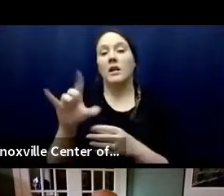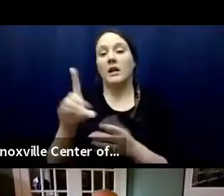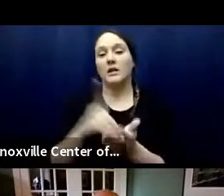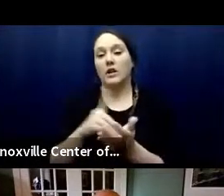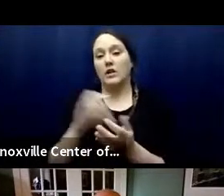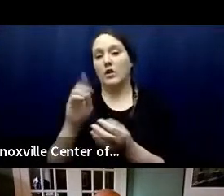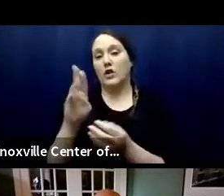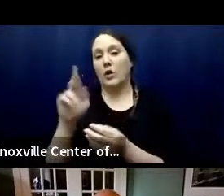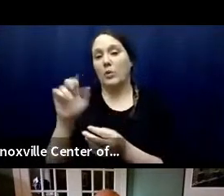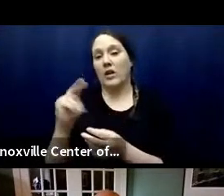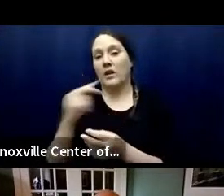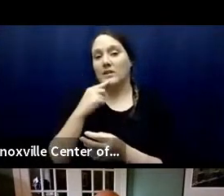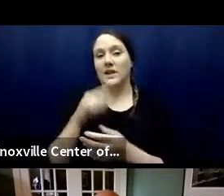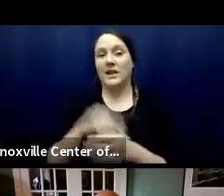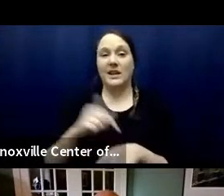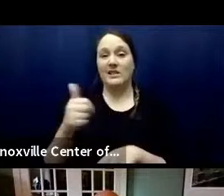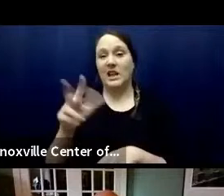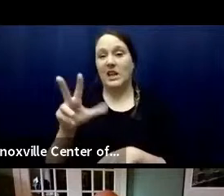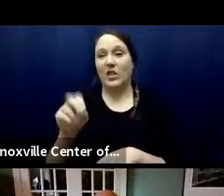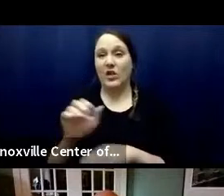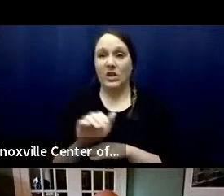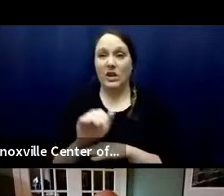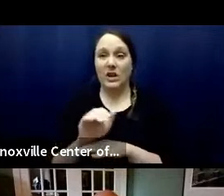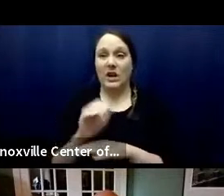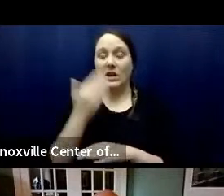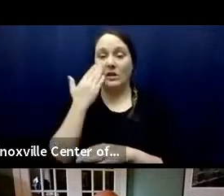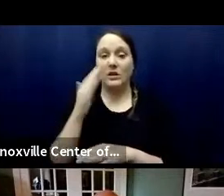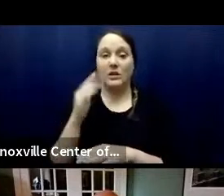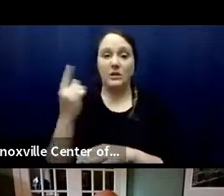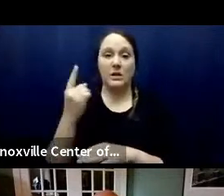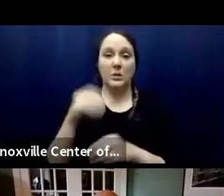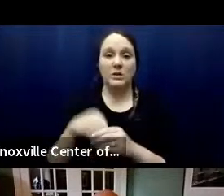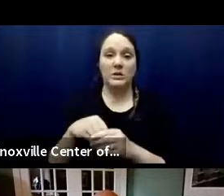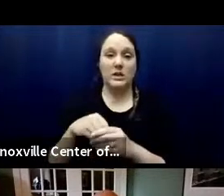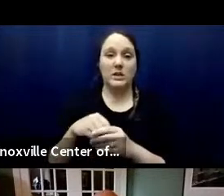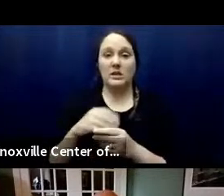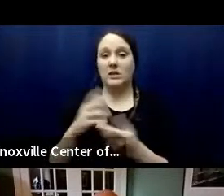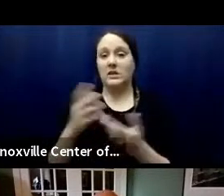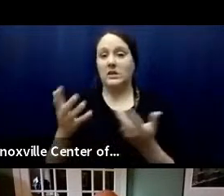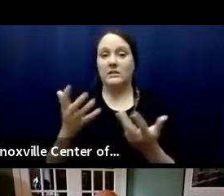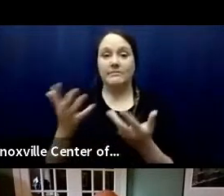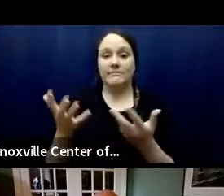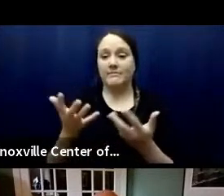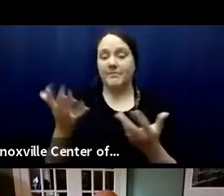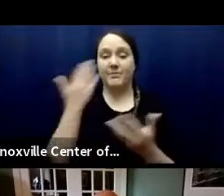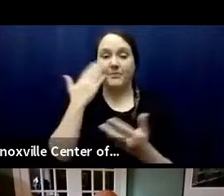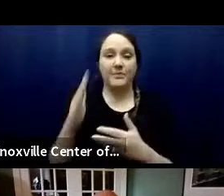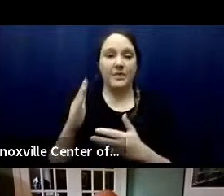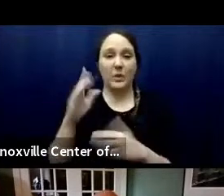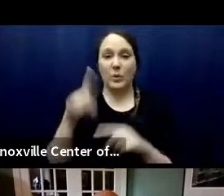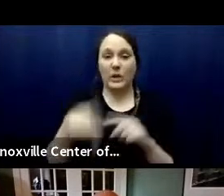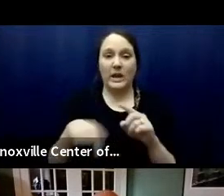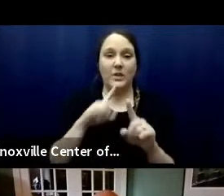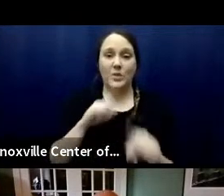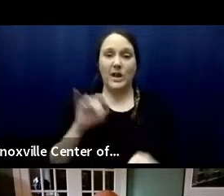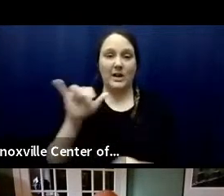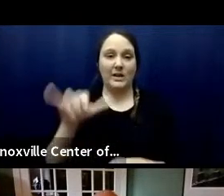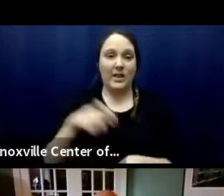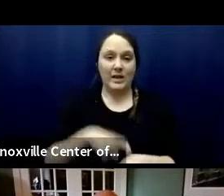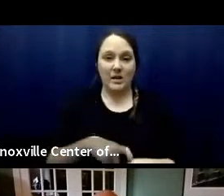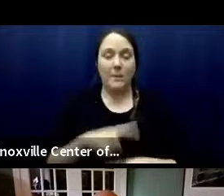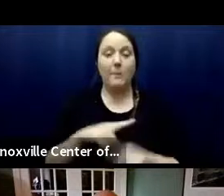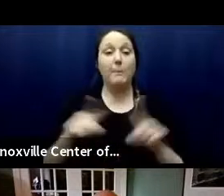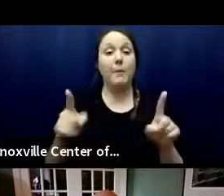10:30 p.m. at night, not knowing somebody's inside their books, we don't you can't really react at that point. But